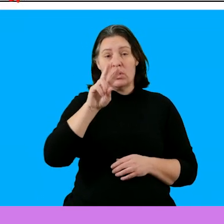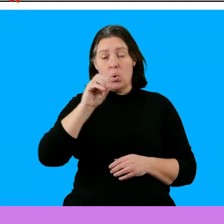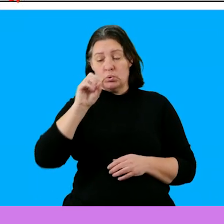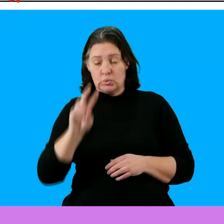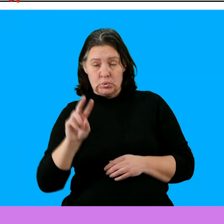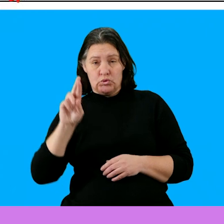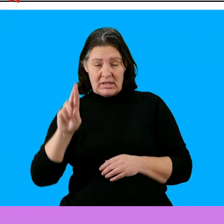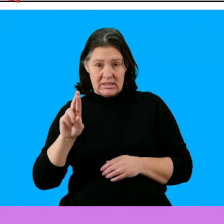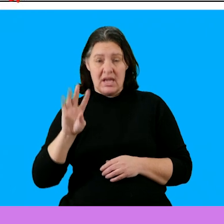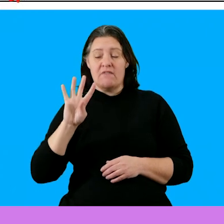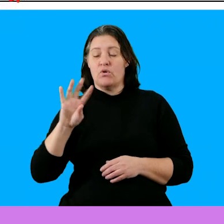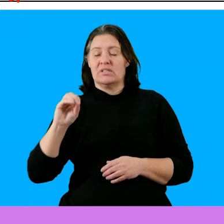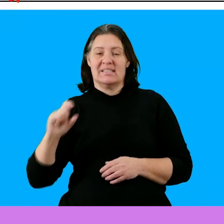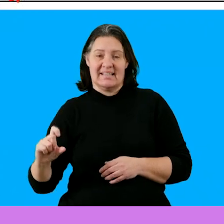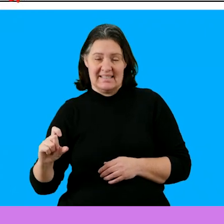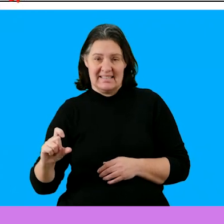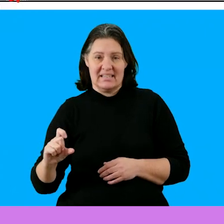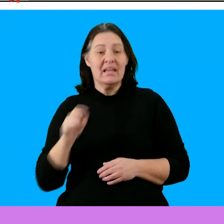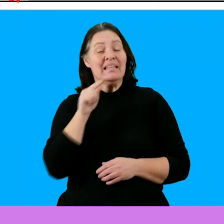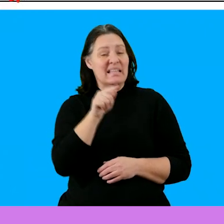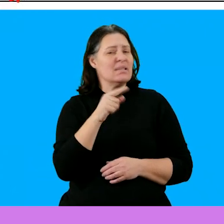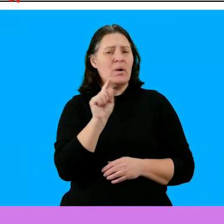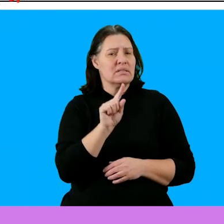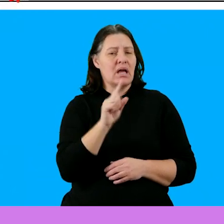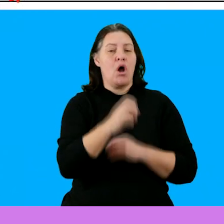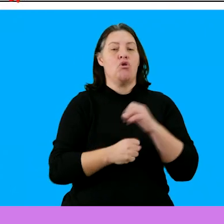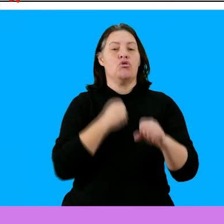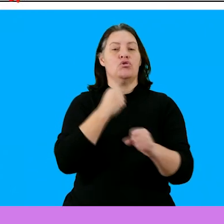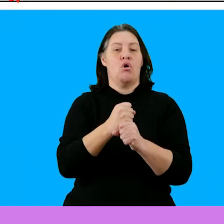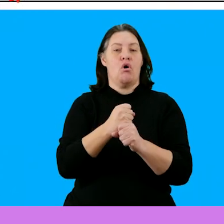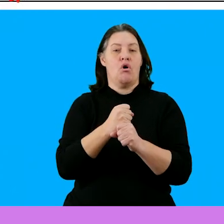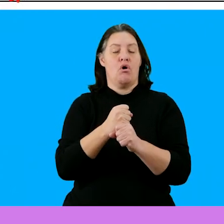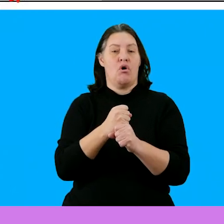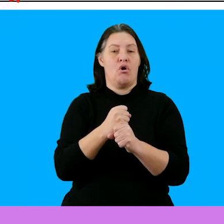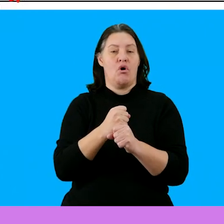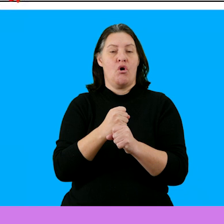22,202 Rand and 40 cents. And what do I call this amount? This now is my annual